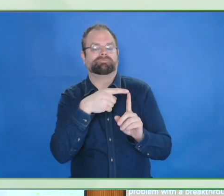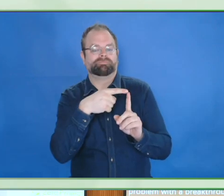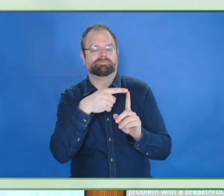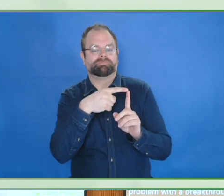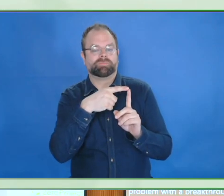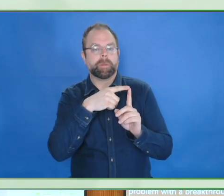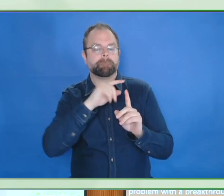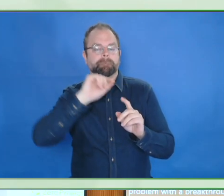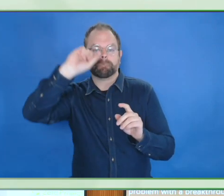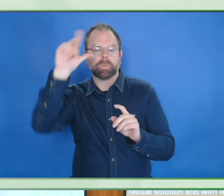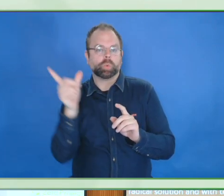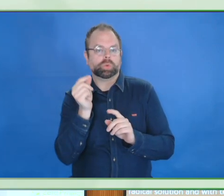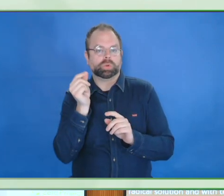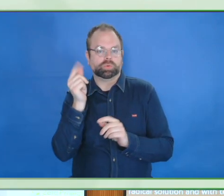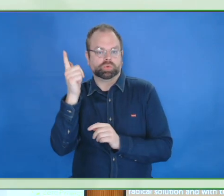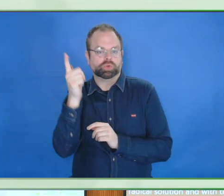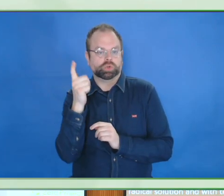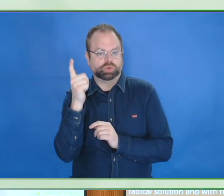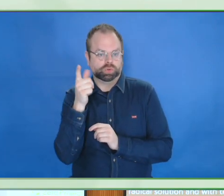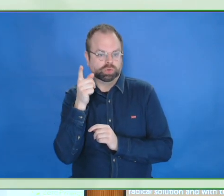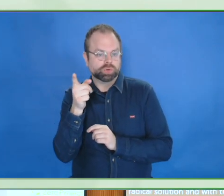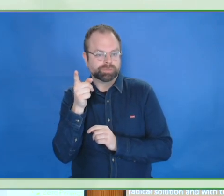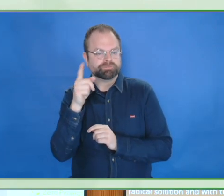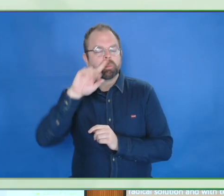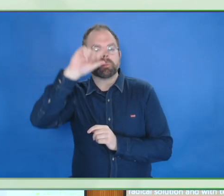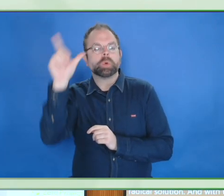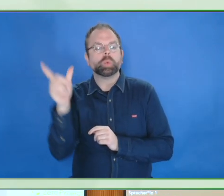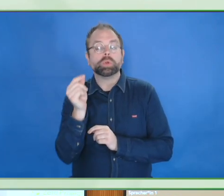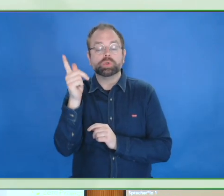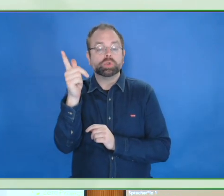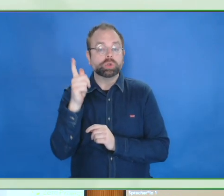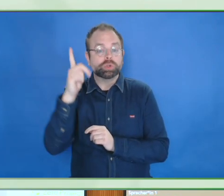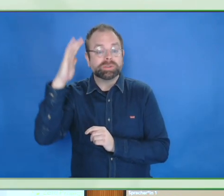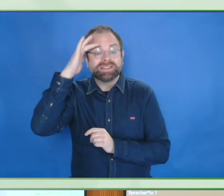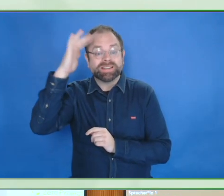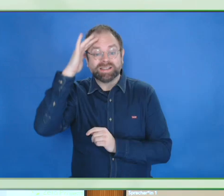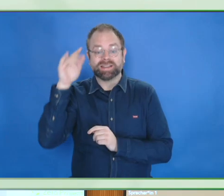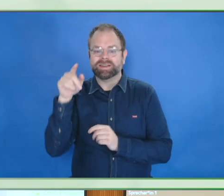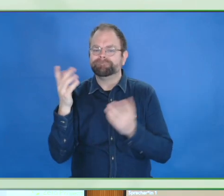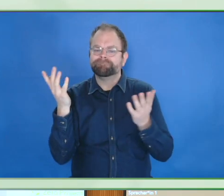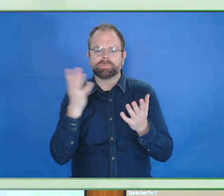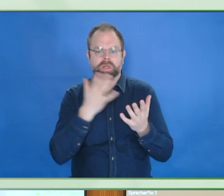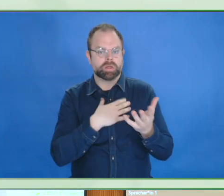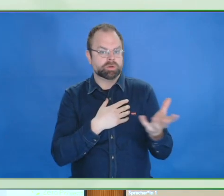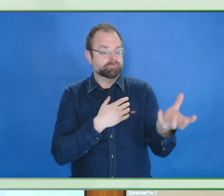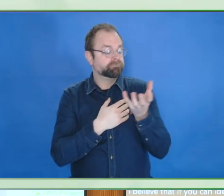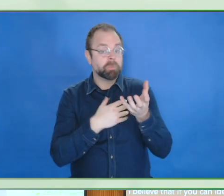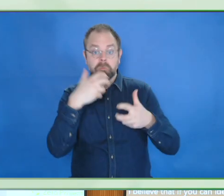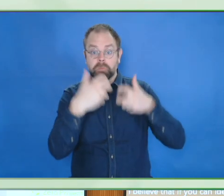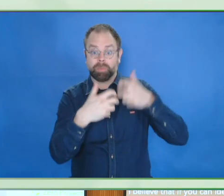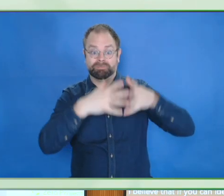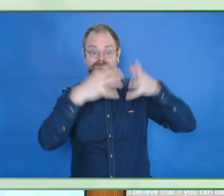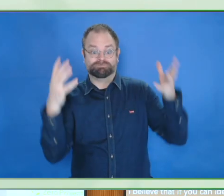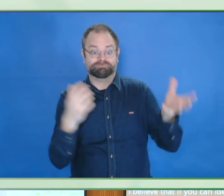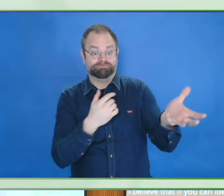into the deeper into the strategy. I believe that if you can identify both sides of the market, meaning big demand and